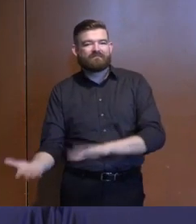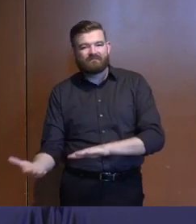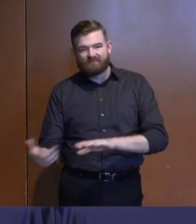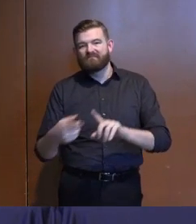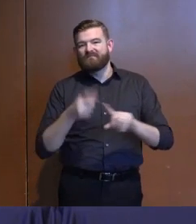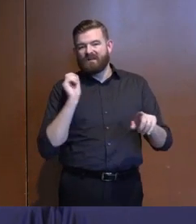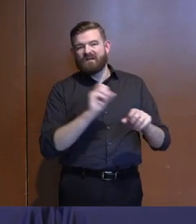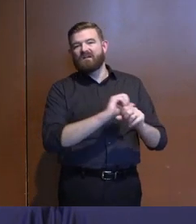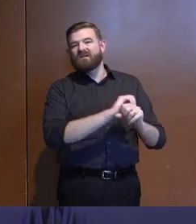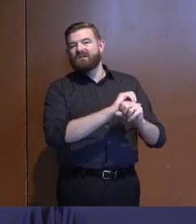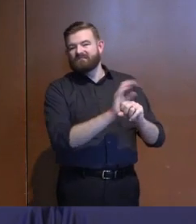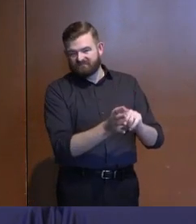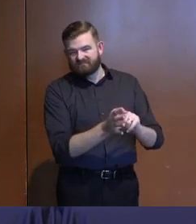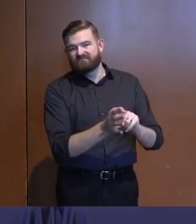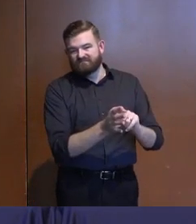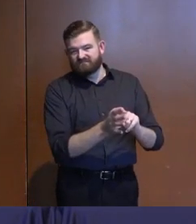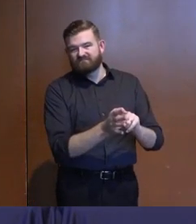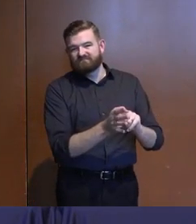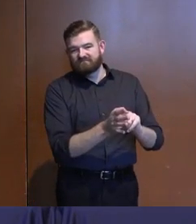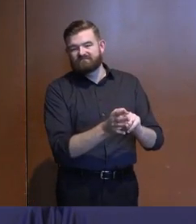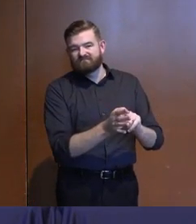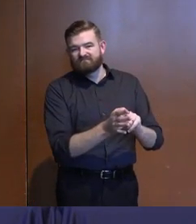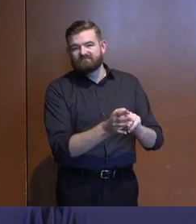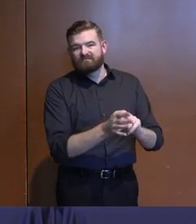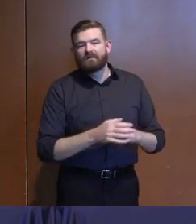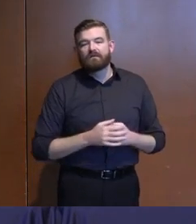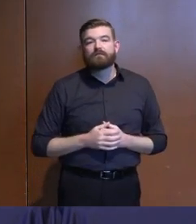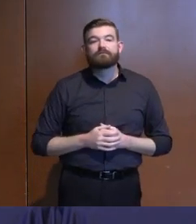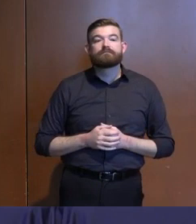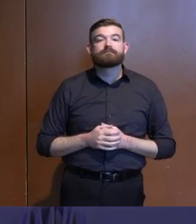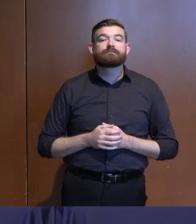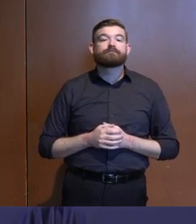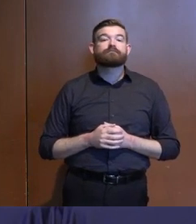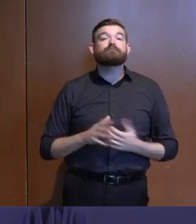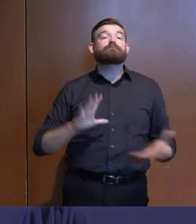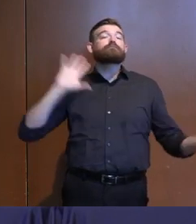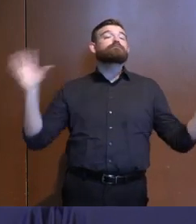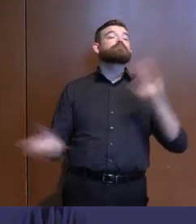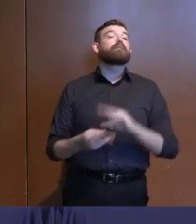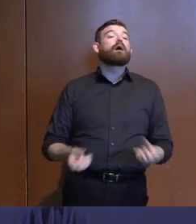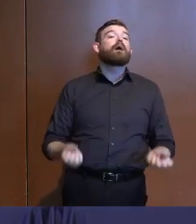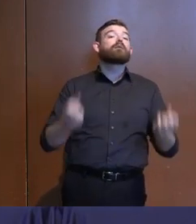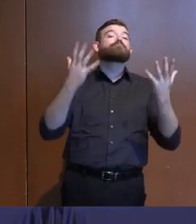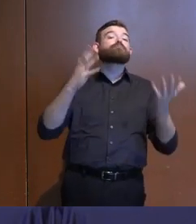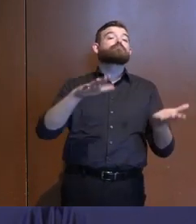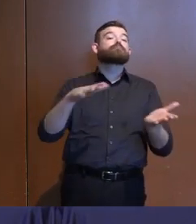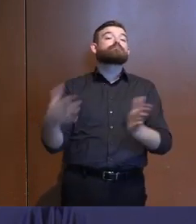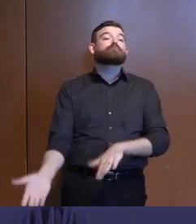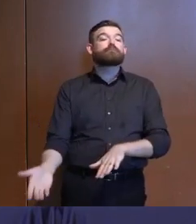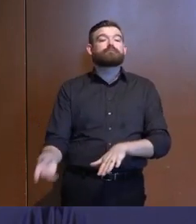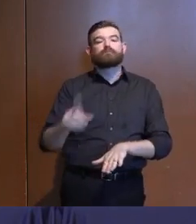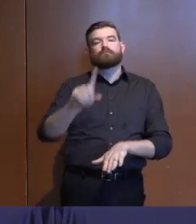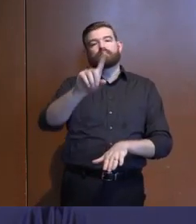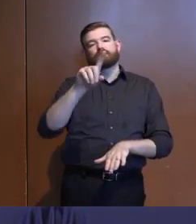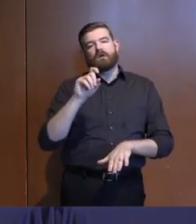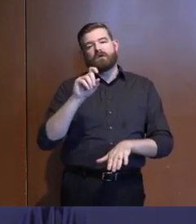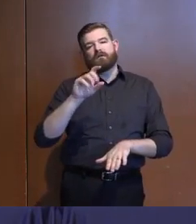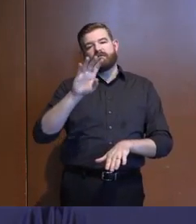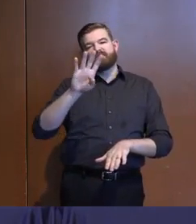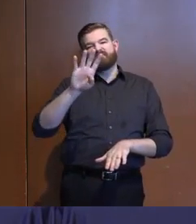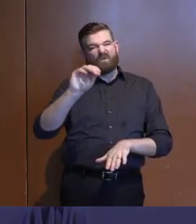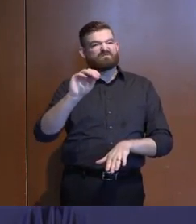related complications. This brings to a cumulative total of 140